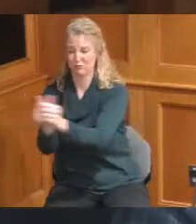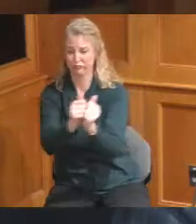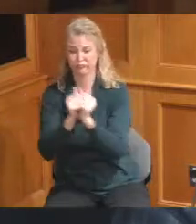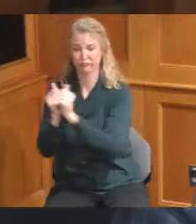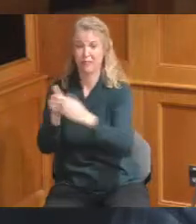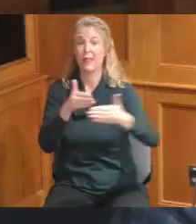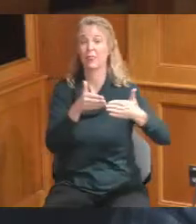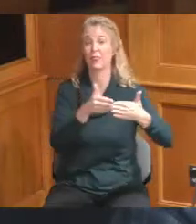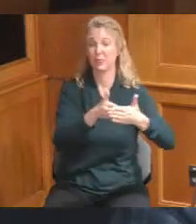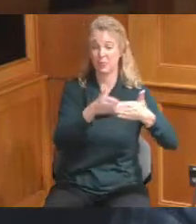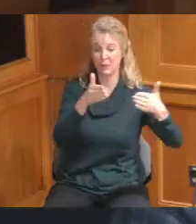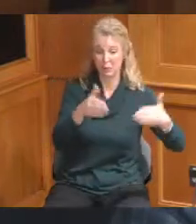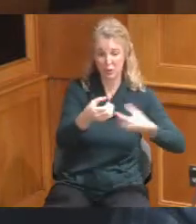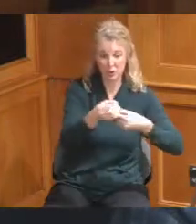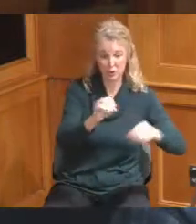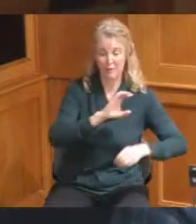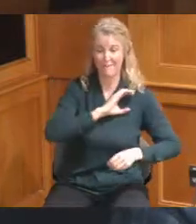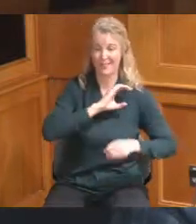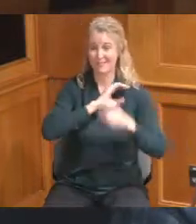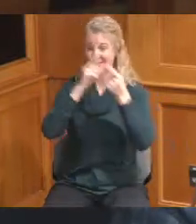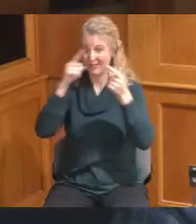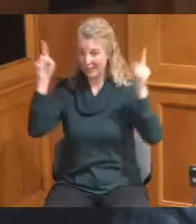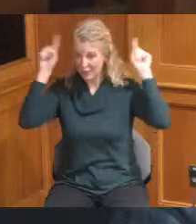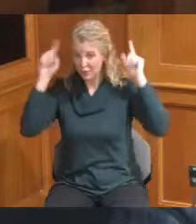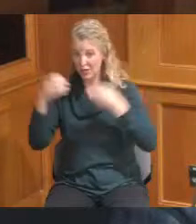prosecutor's office, the sheriff's office,